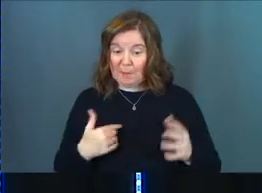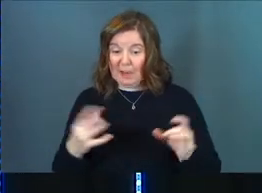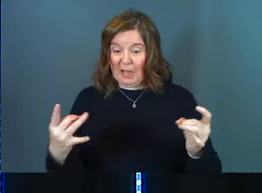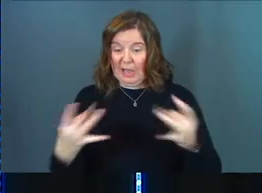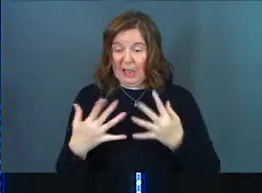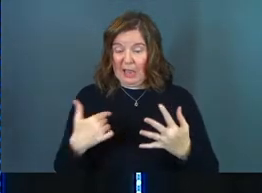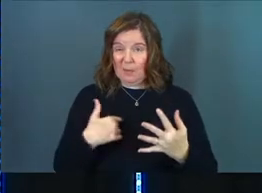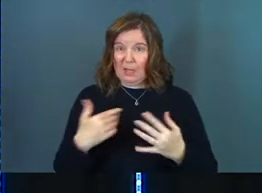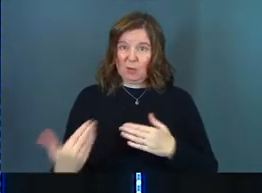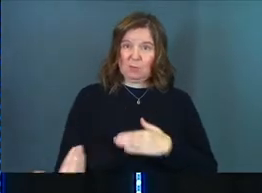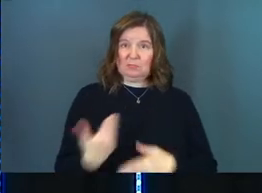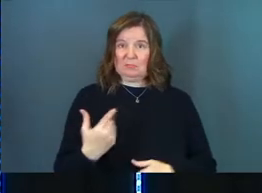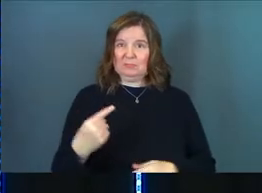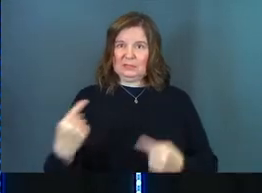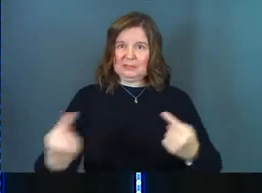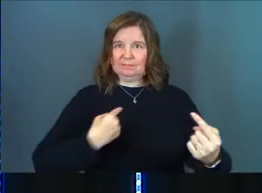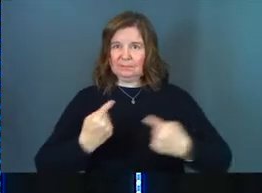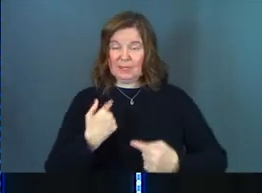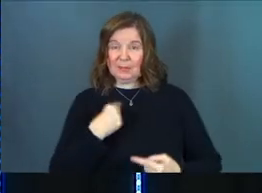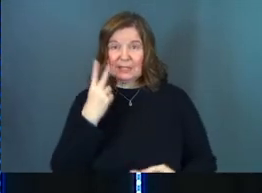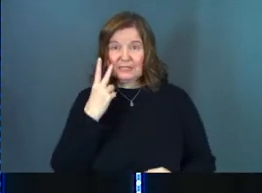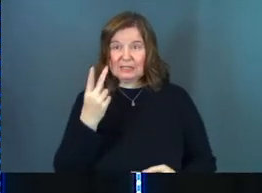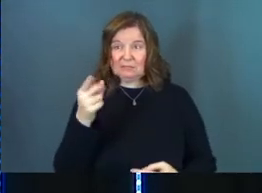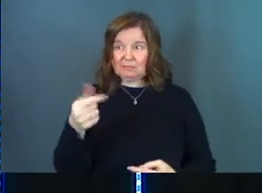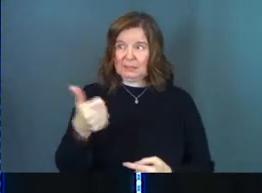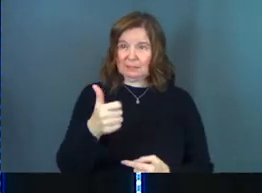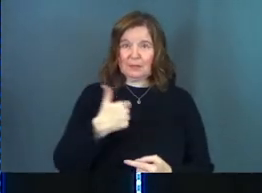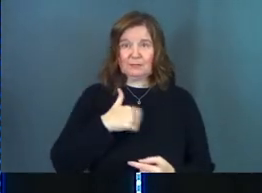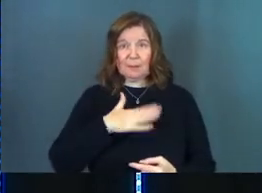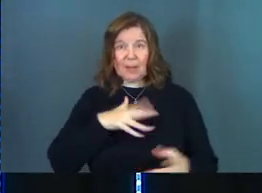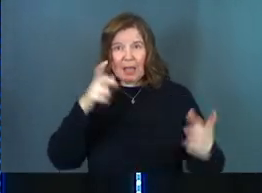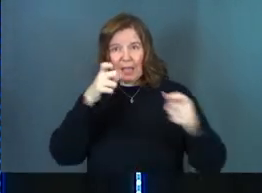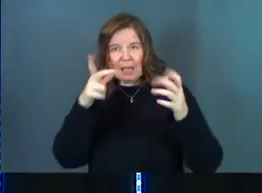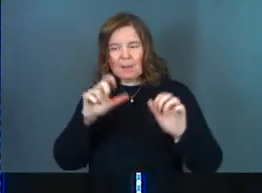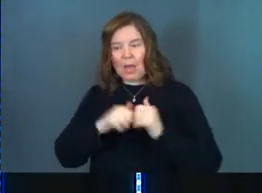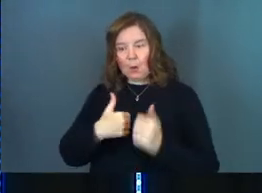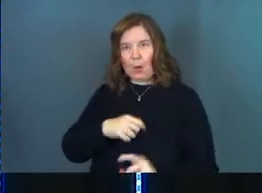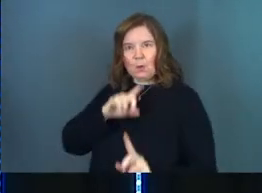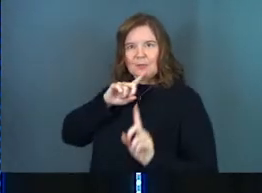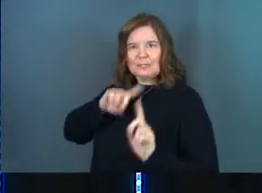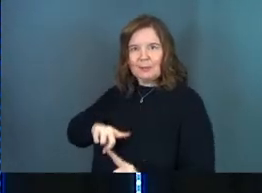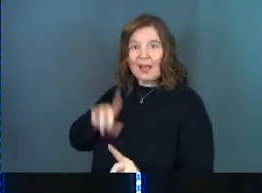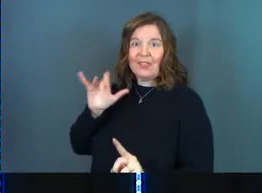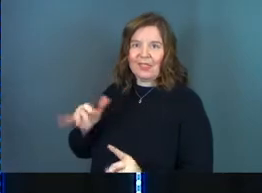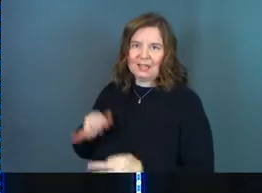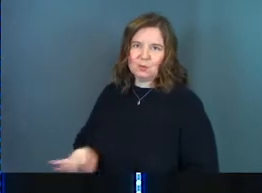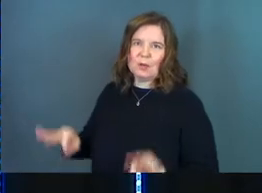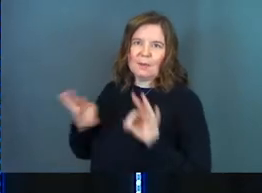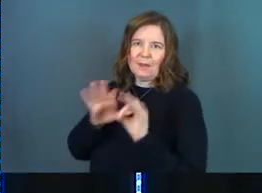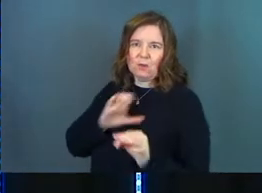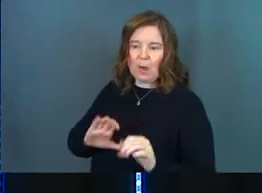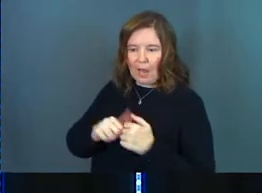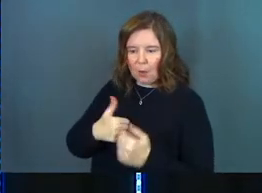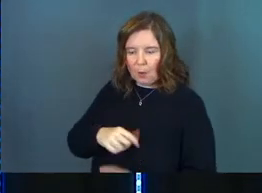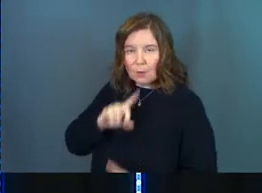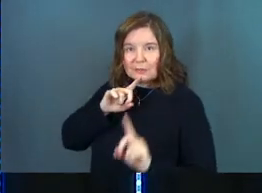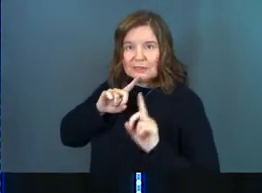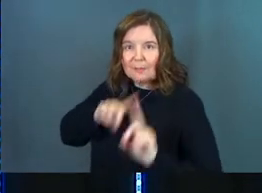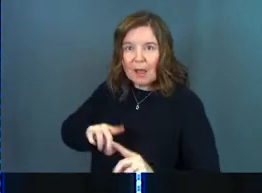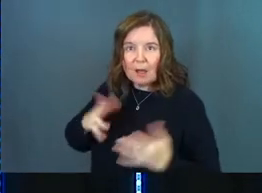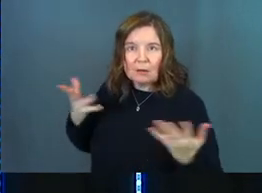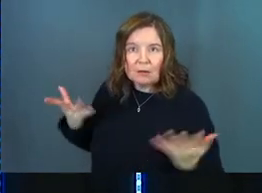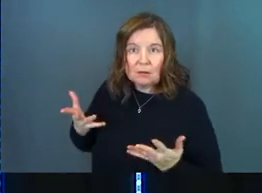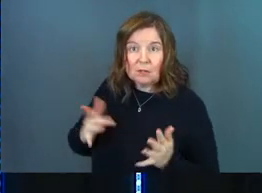hate me. They might come against me. They might see themselves as my enemy. But how do I respond? See, that's what matters for the Christian. How do I